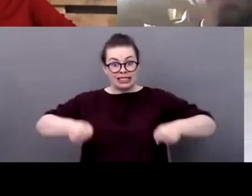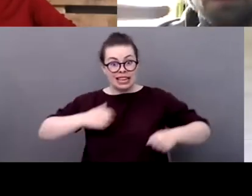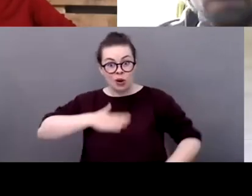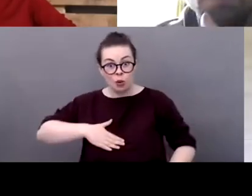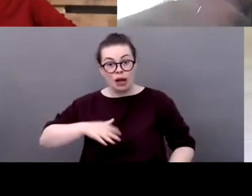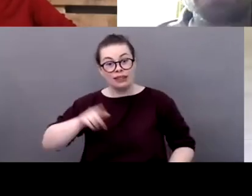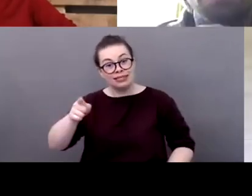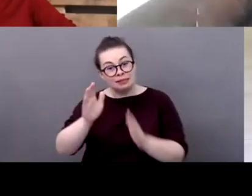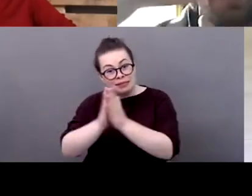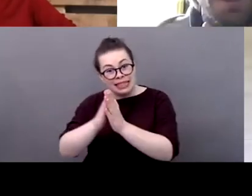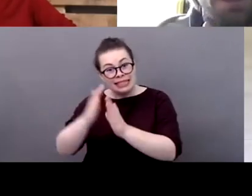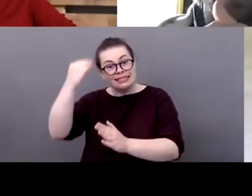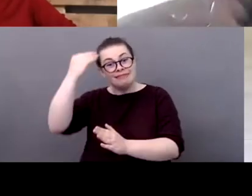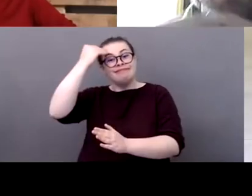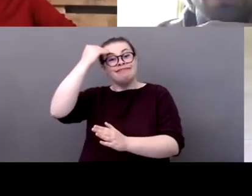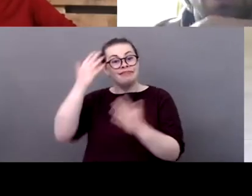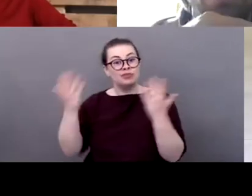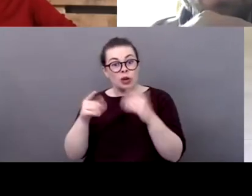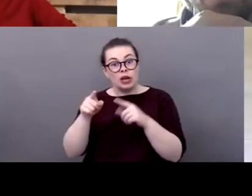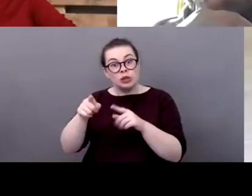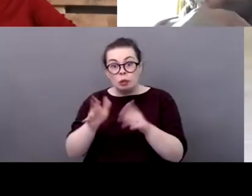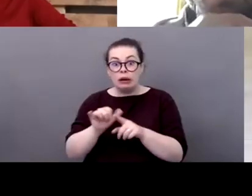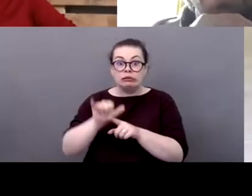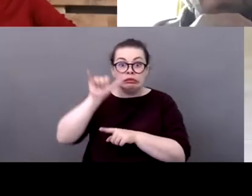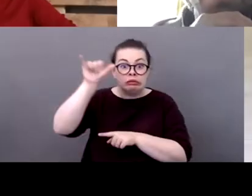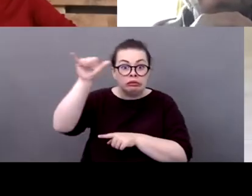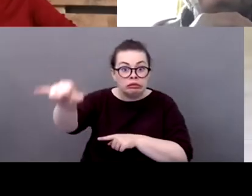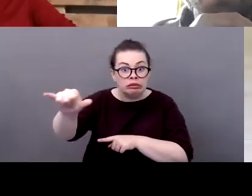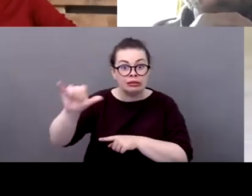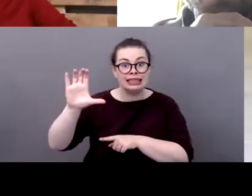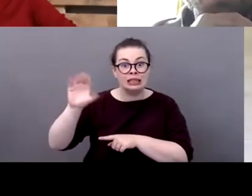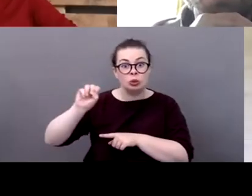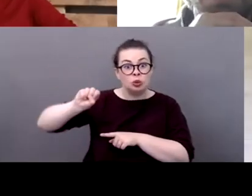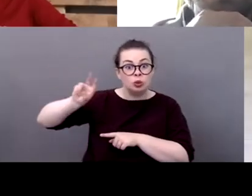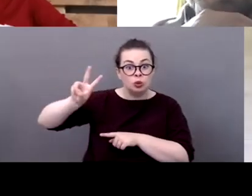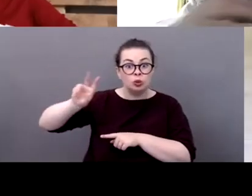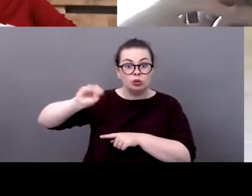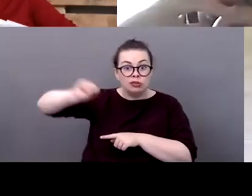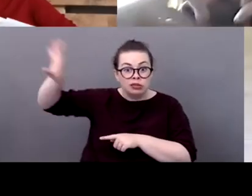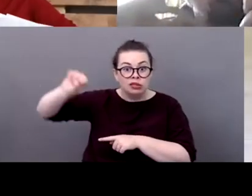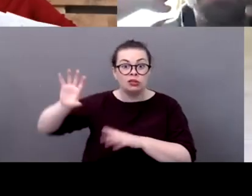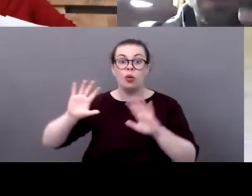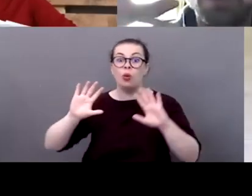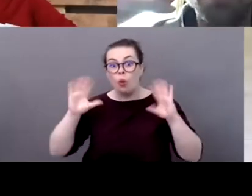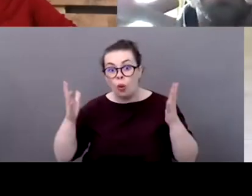race in different country in Europe. So that's